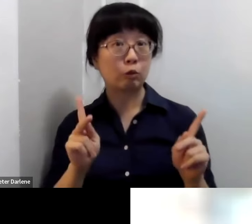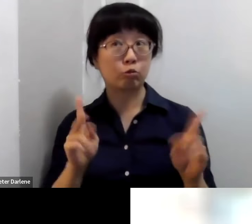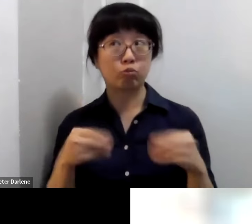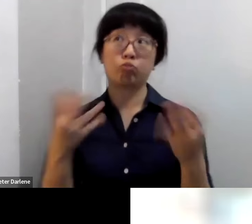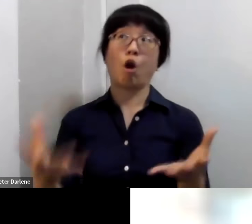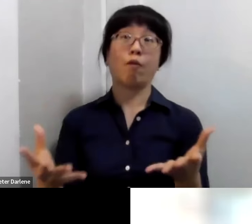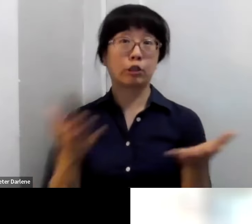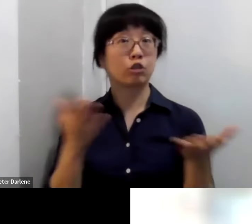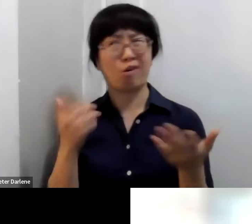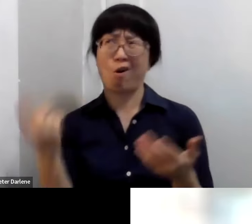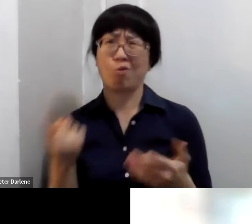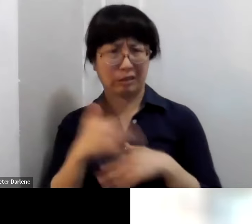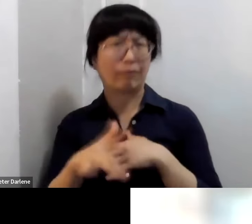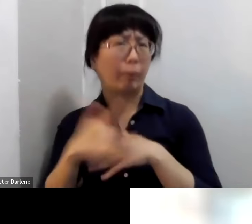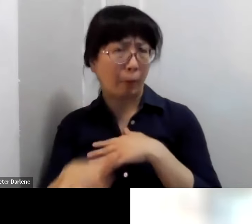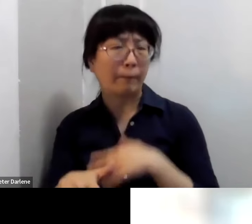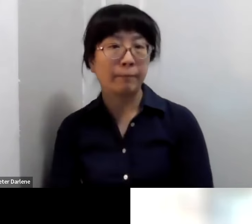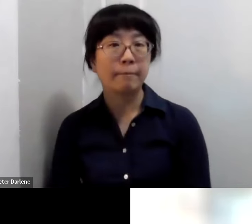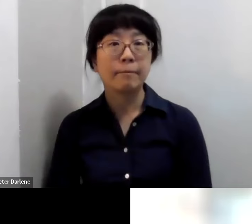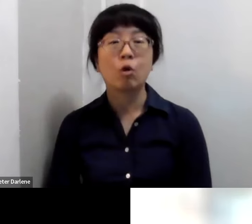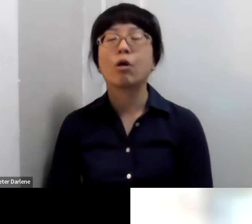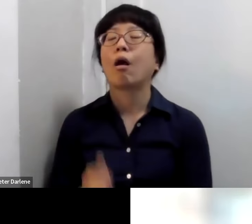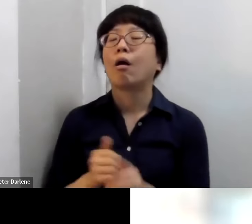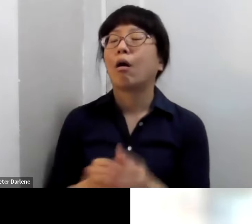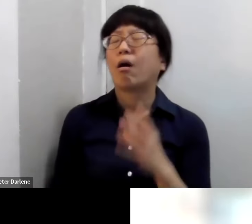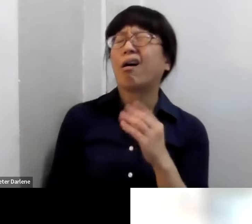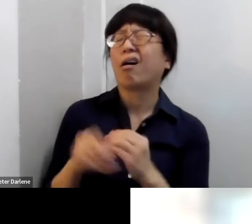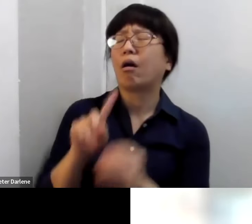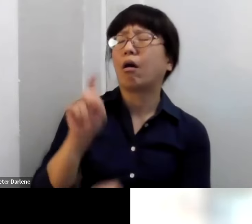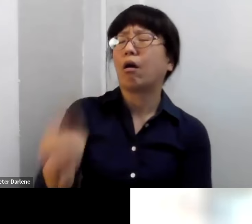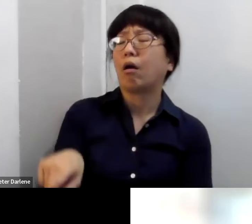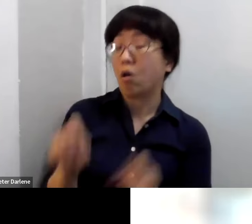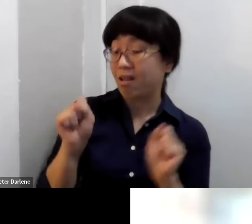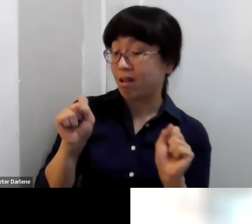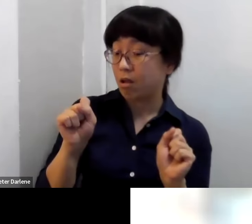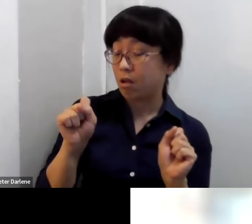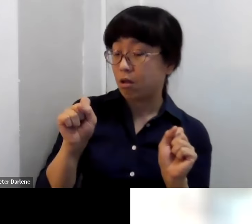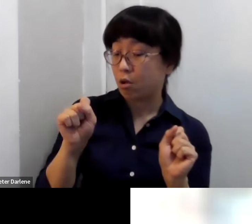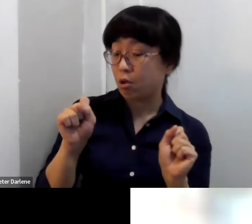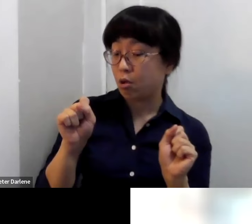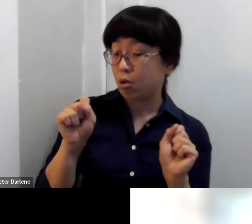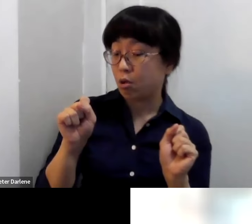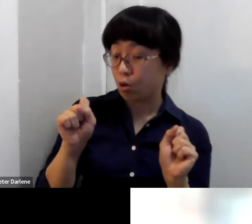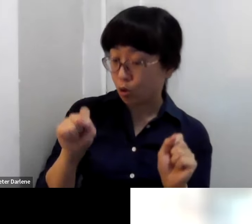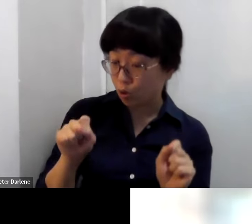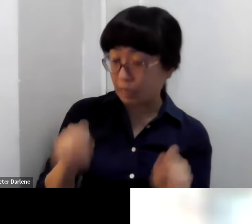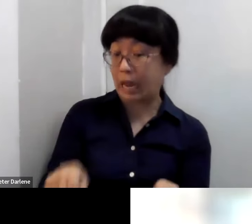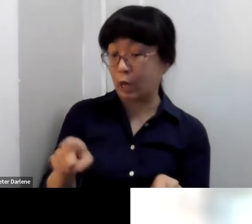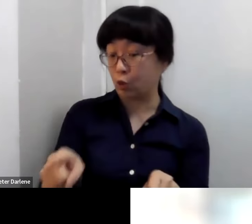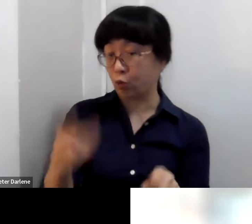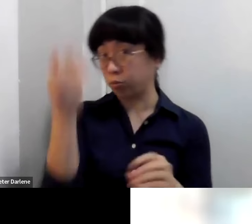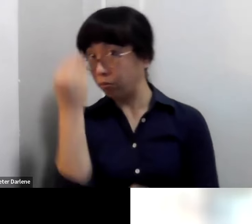always availability. Okay, then how about a follow-up? Can you report back if students have seen a coach, right?